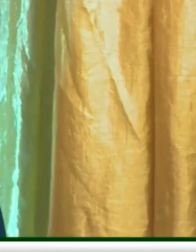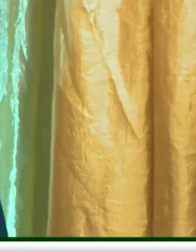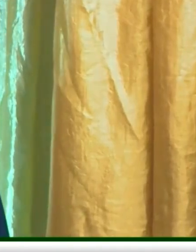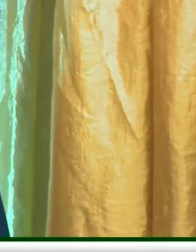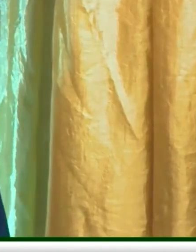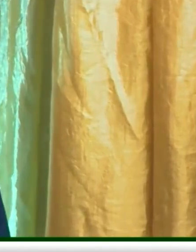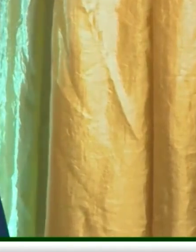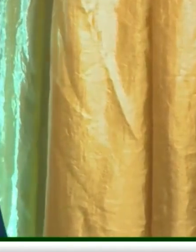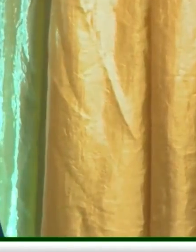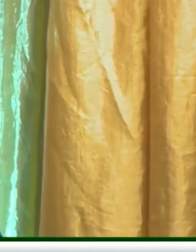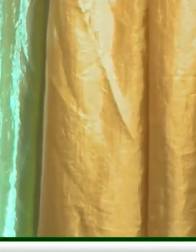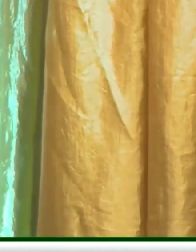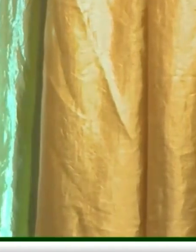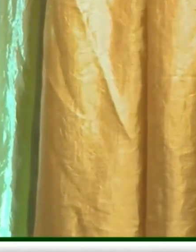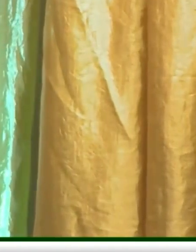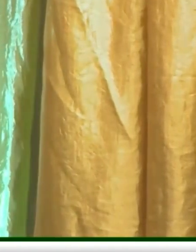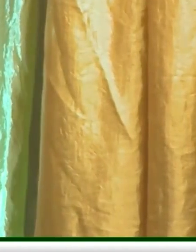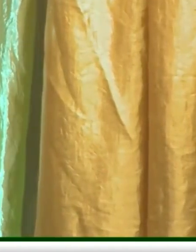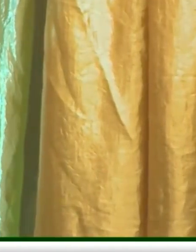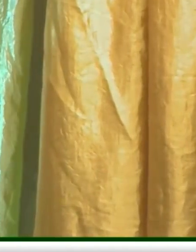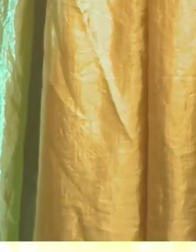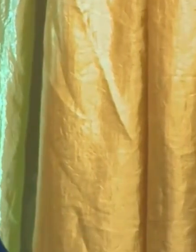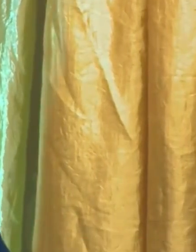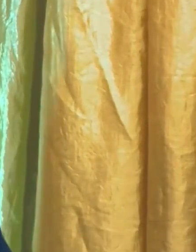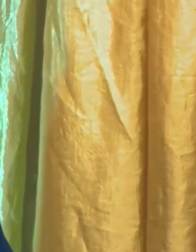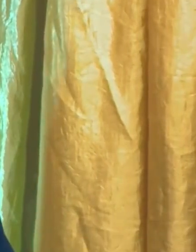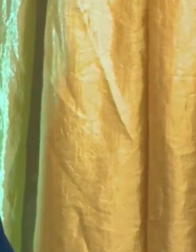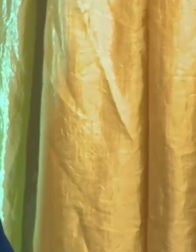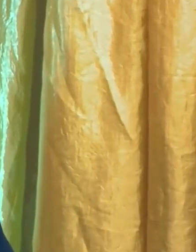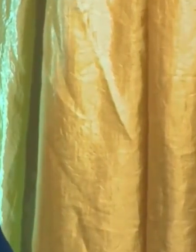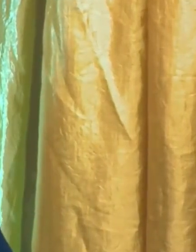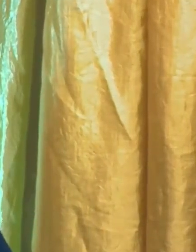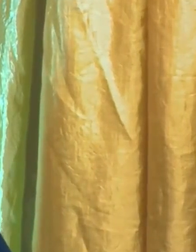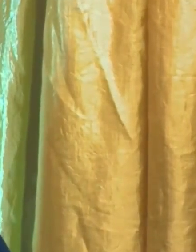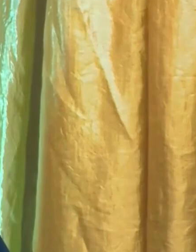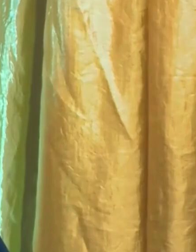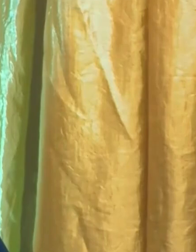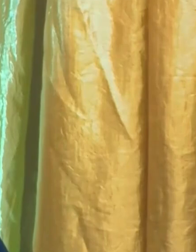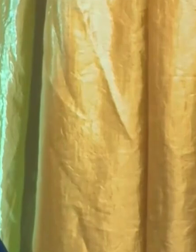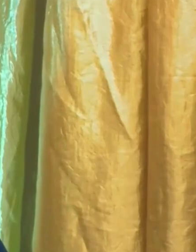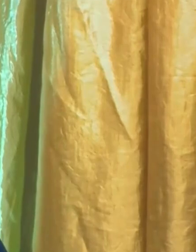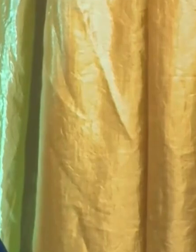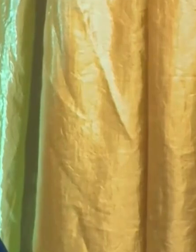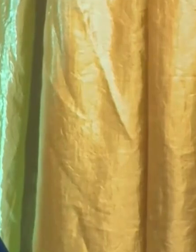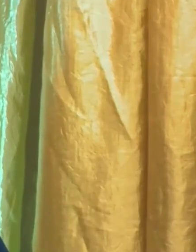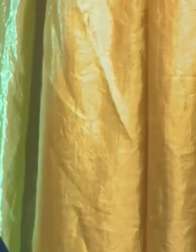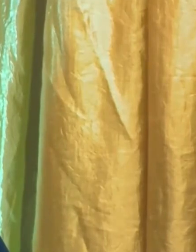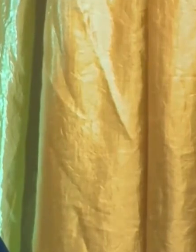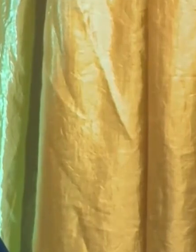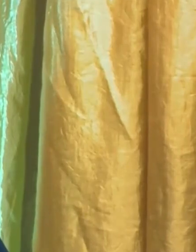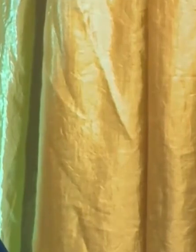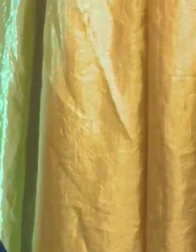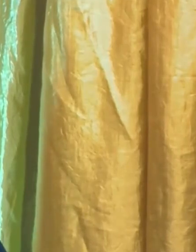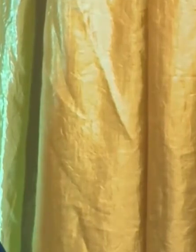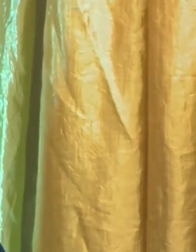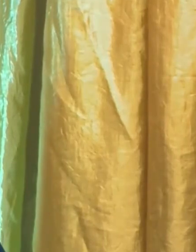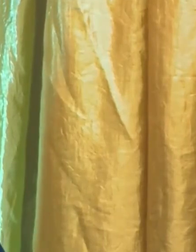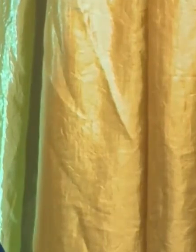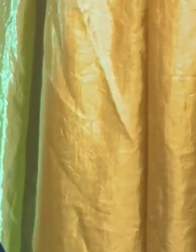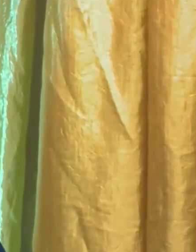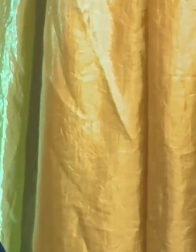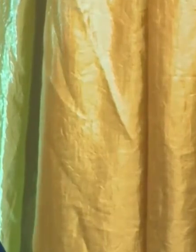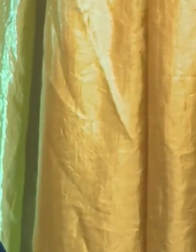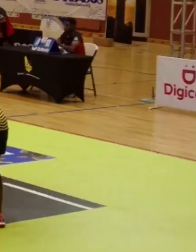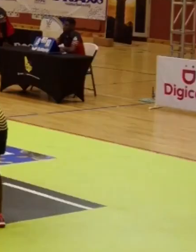clearly today, this morning, we are getting better and better with the development of